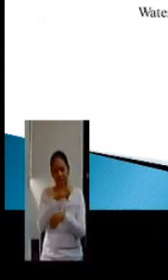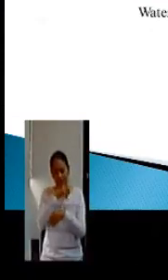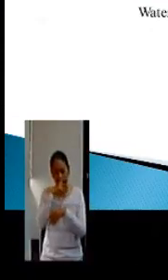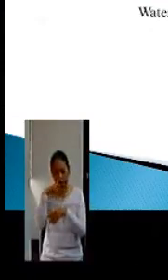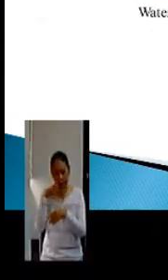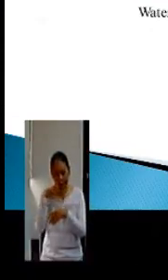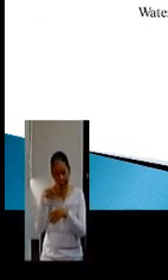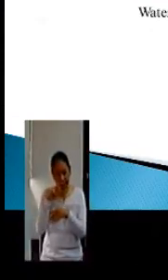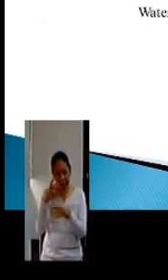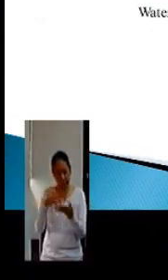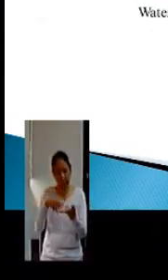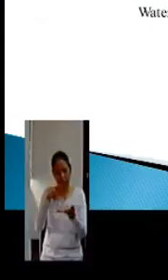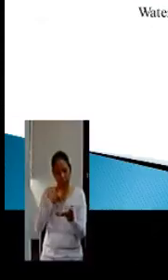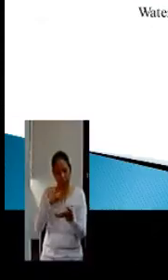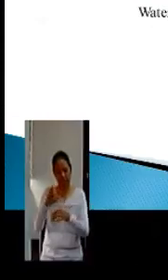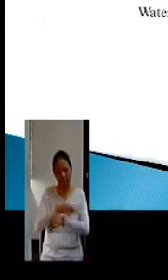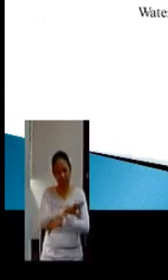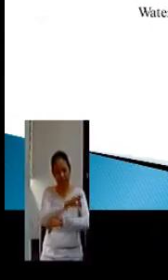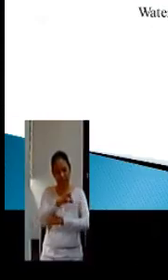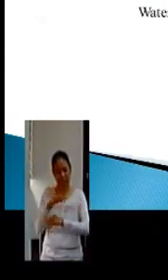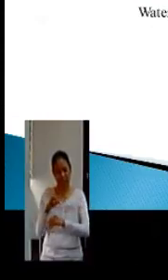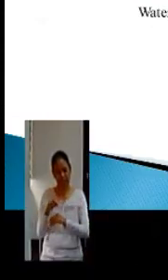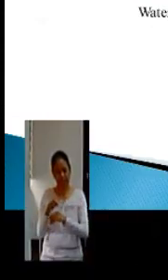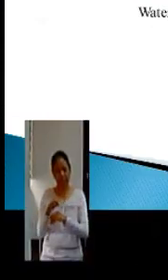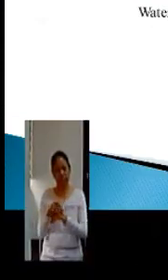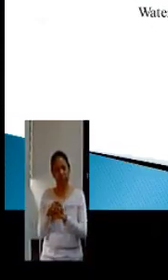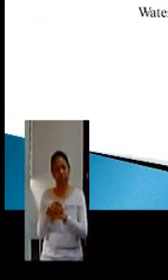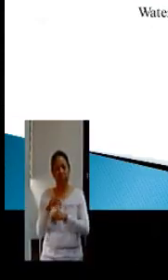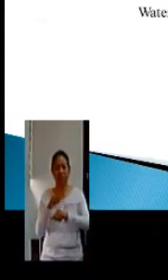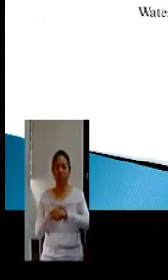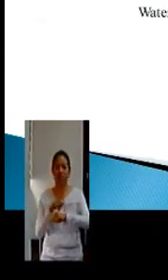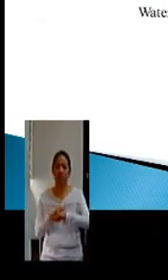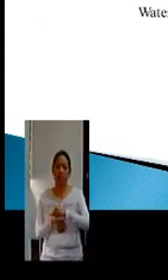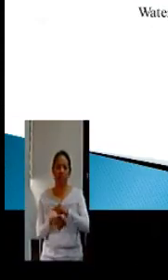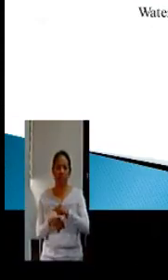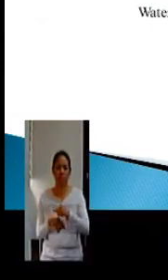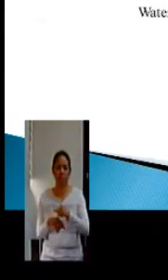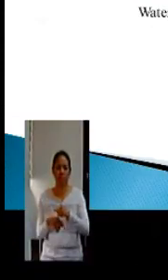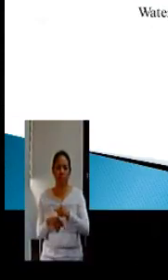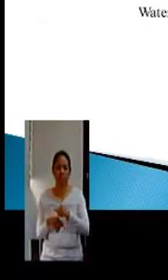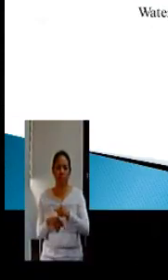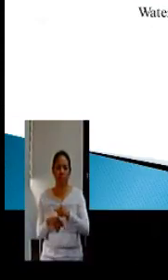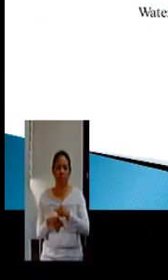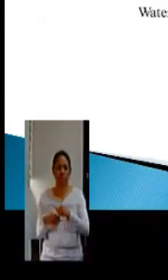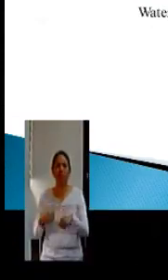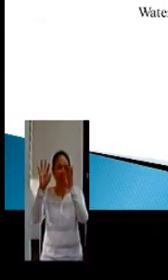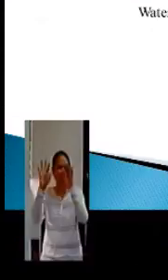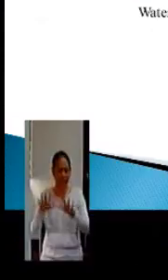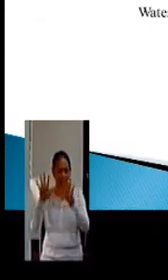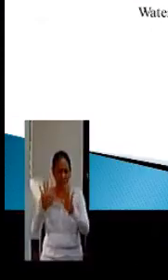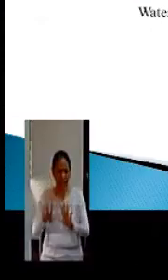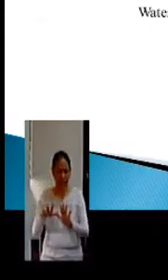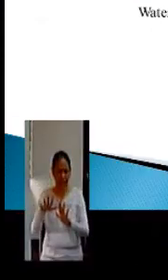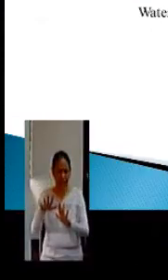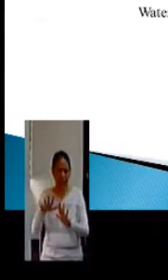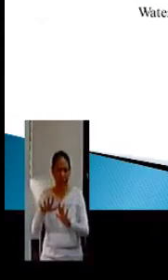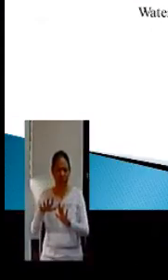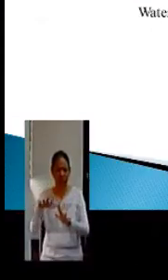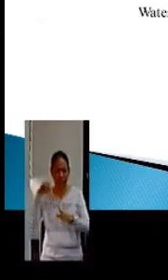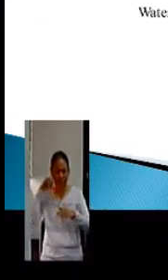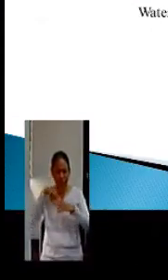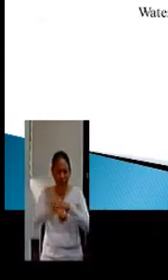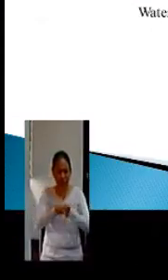na yung aming palayan. And at times na biglang umulan, papasok yung mga lupa sa loob, ay yung mga